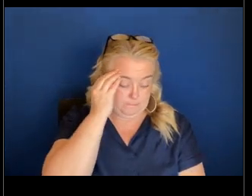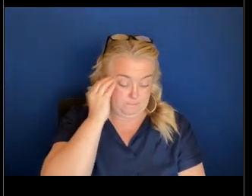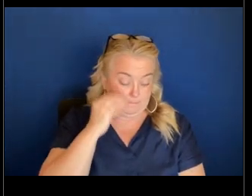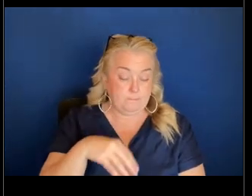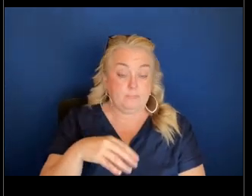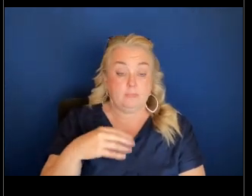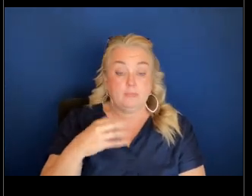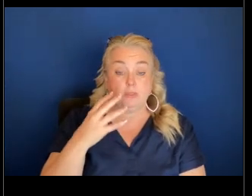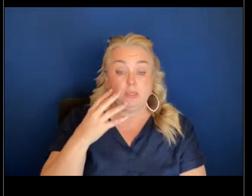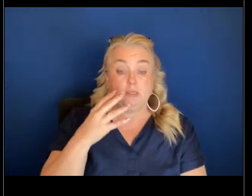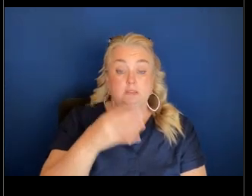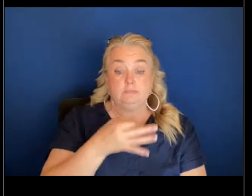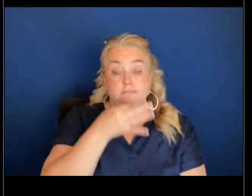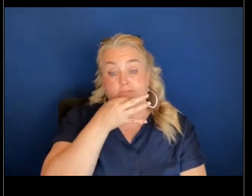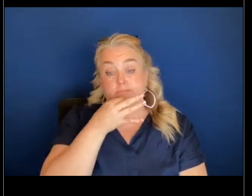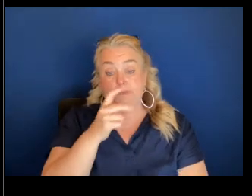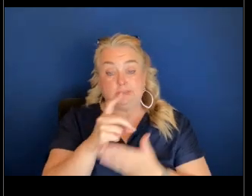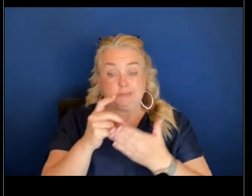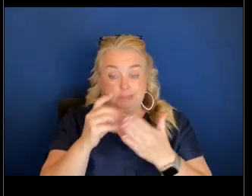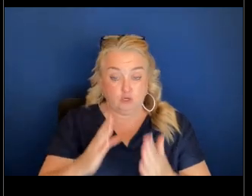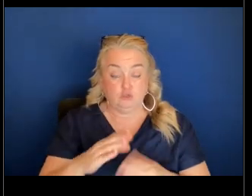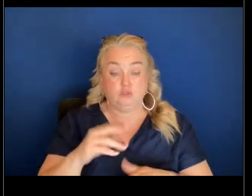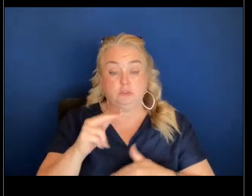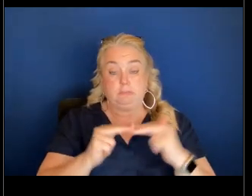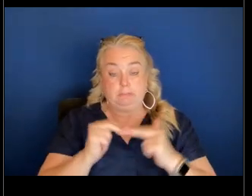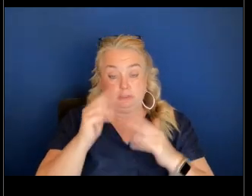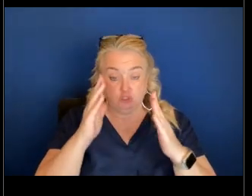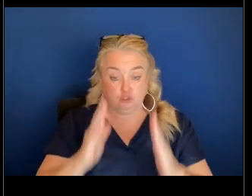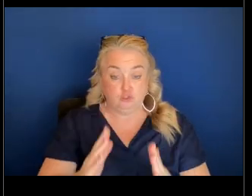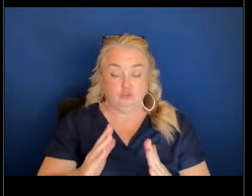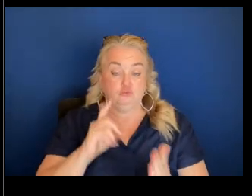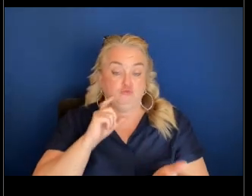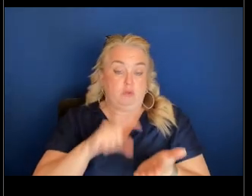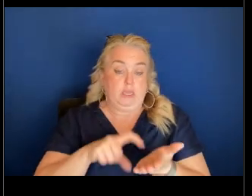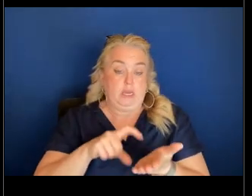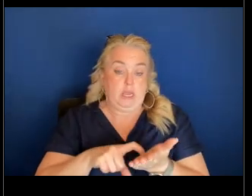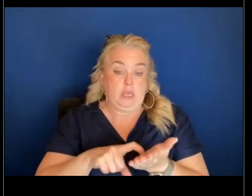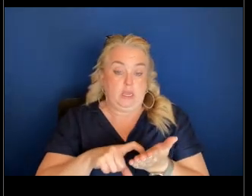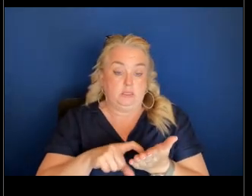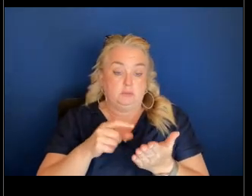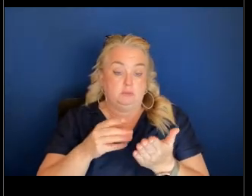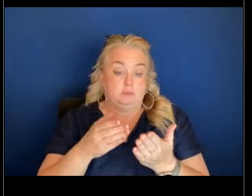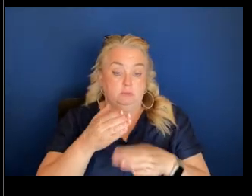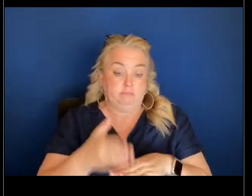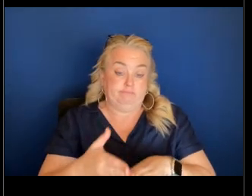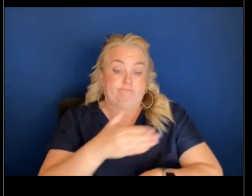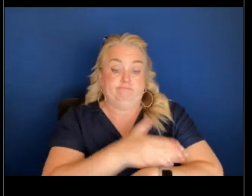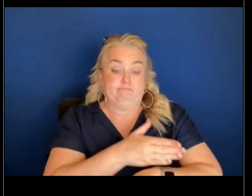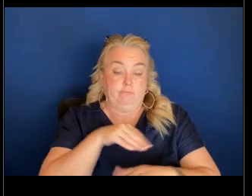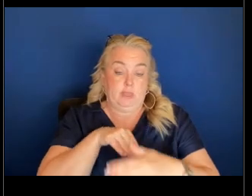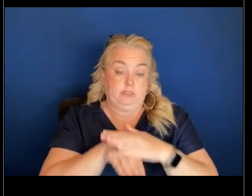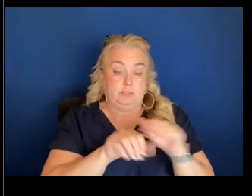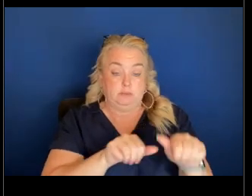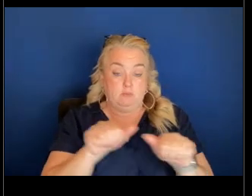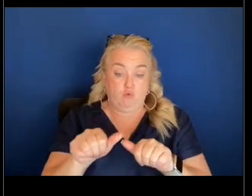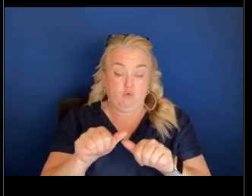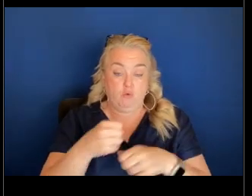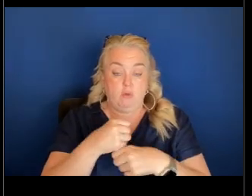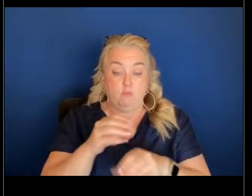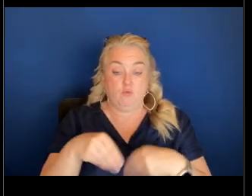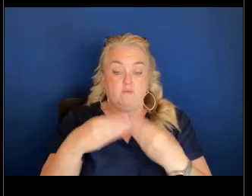Experienced designers and builders recognize that increasing accessibility presents a more functional